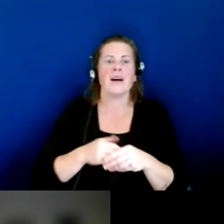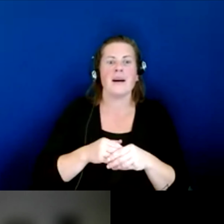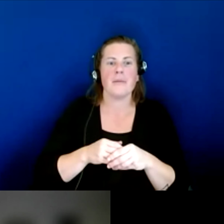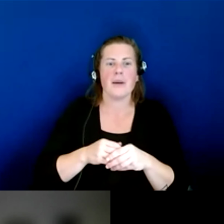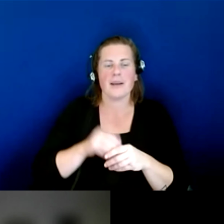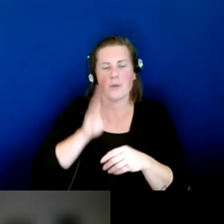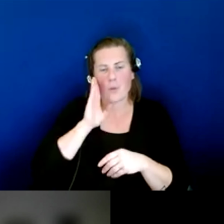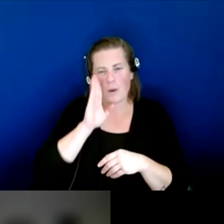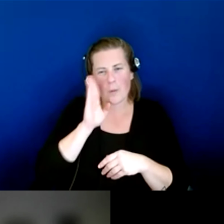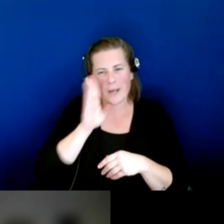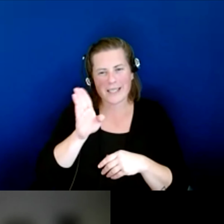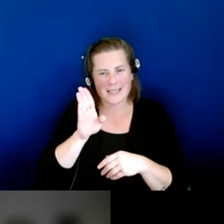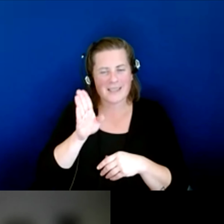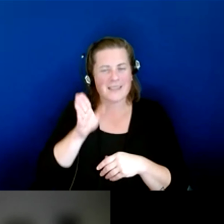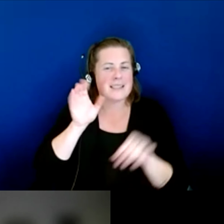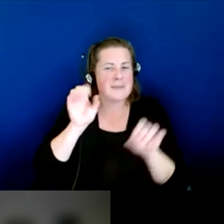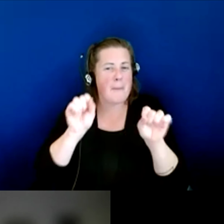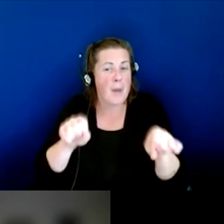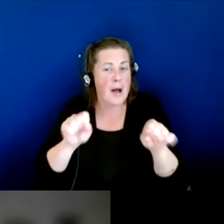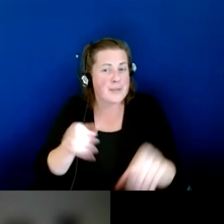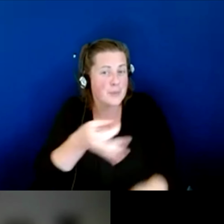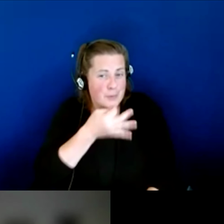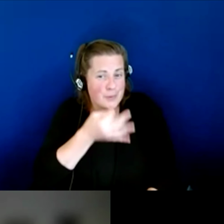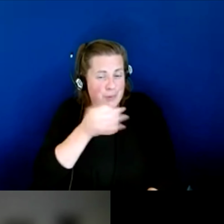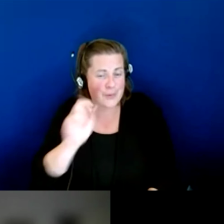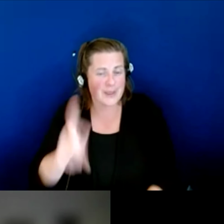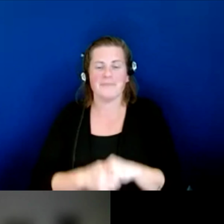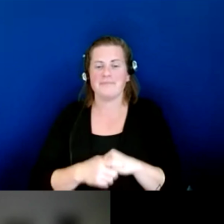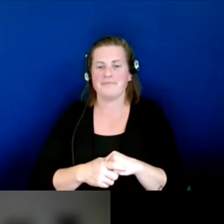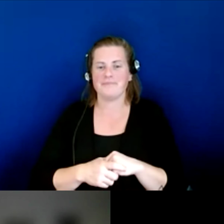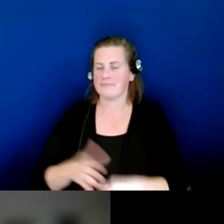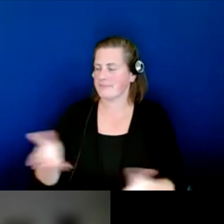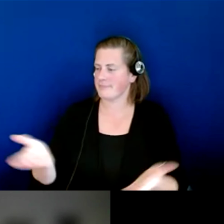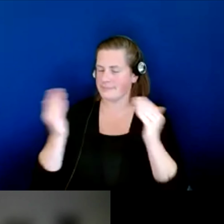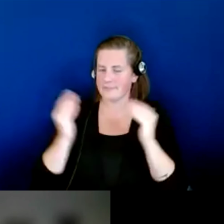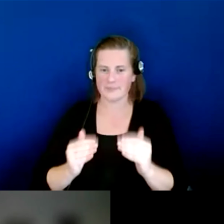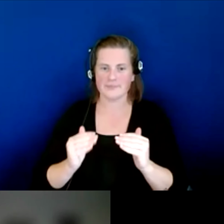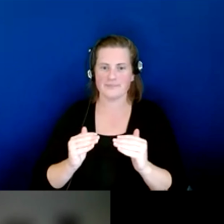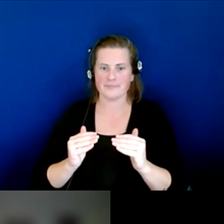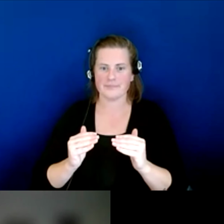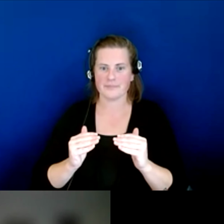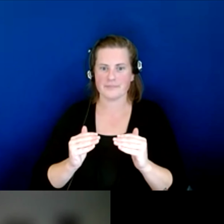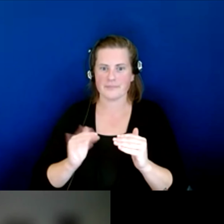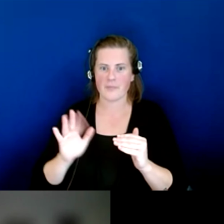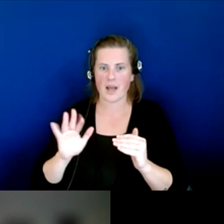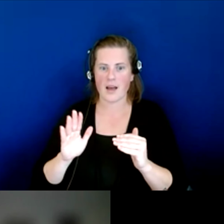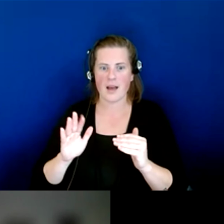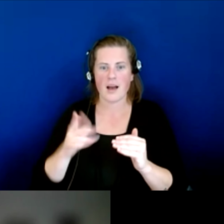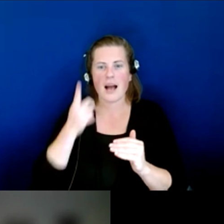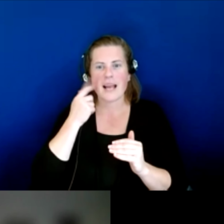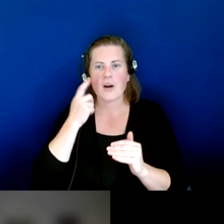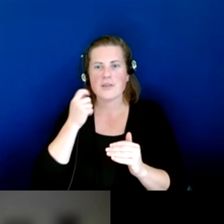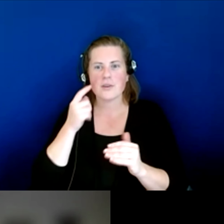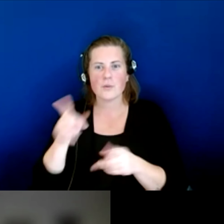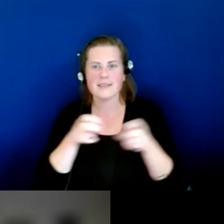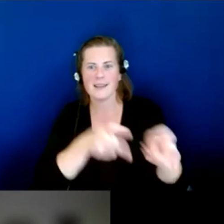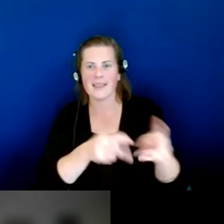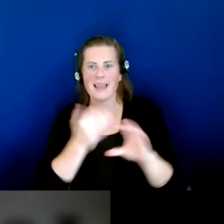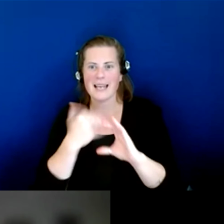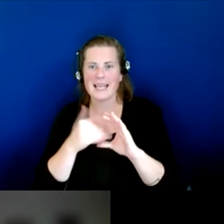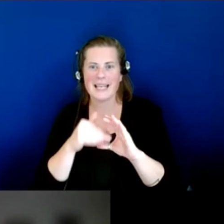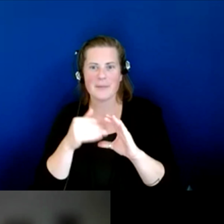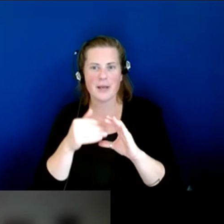will be possible in the future. Great. And I believe I've also shared a link or an email address for people who want